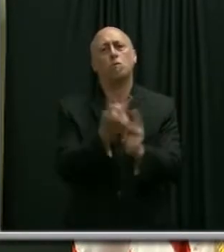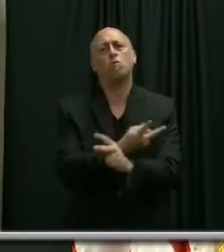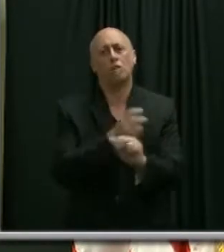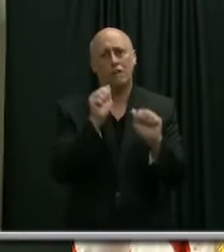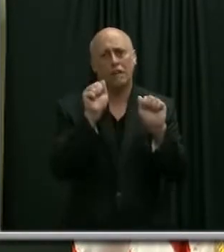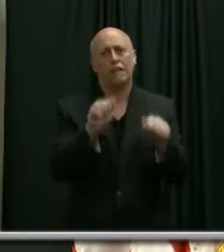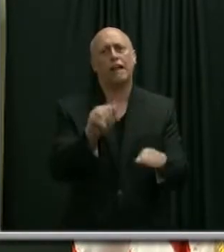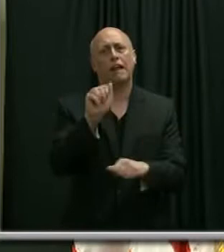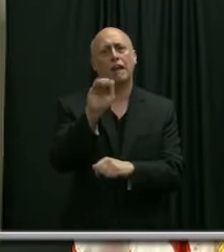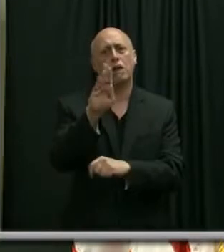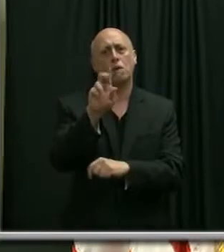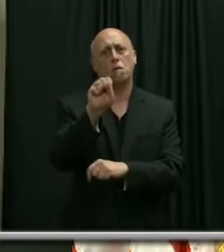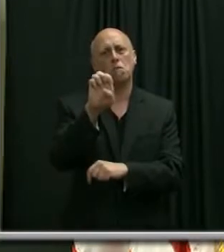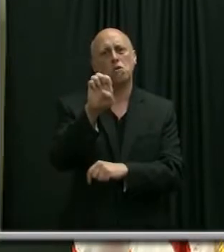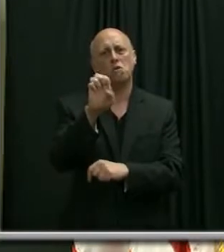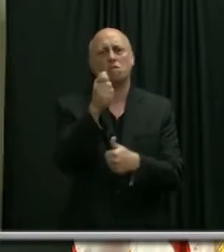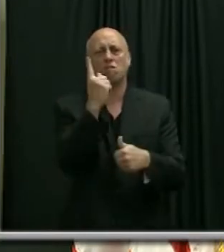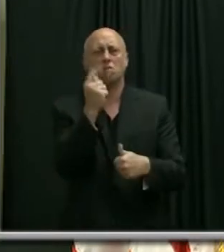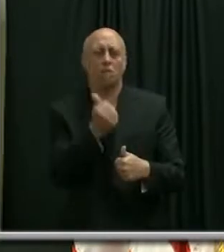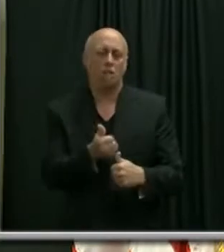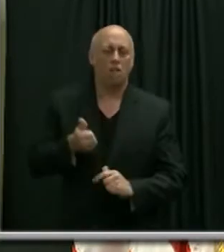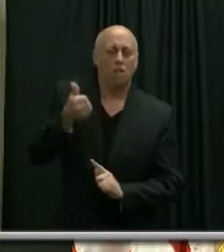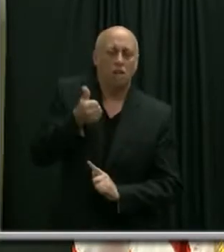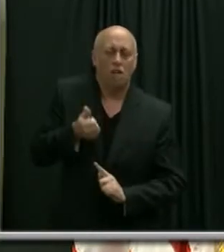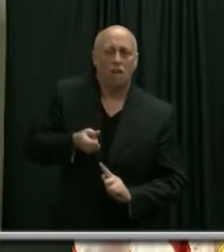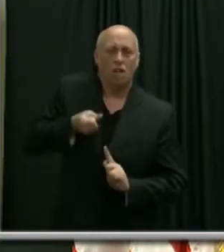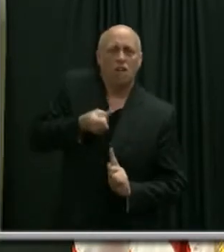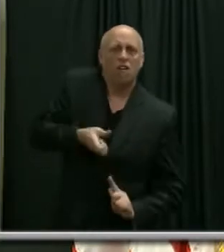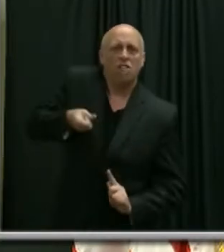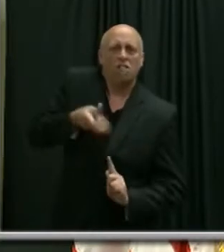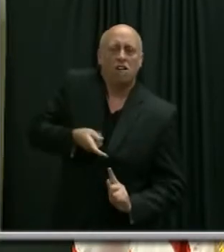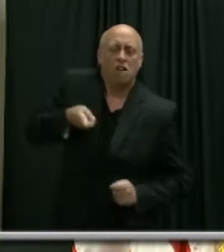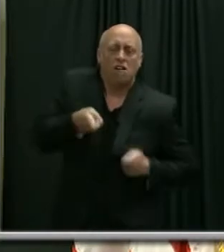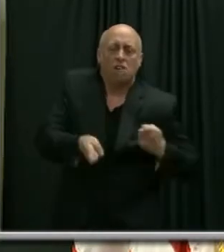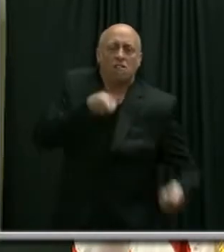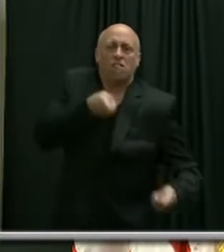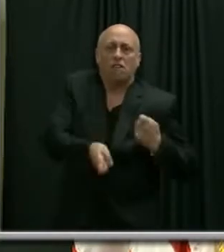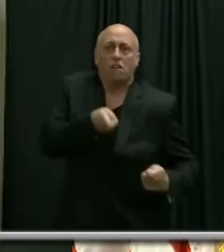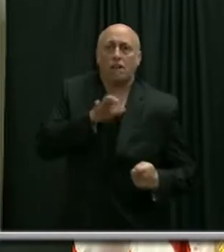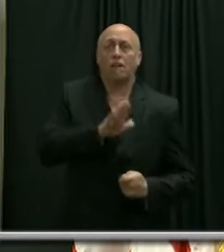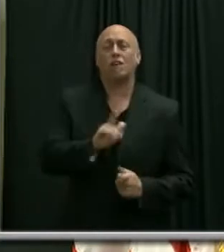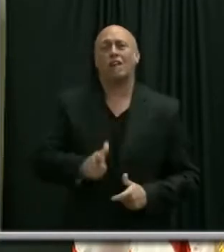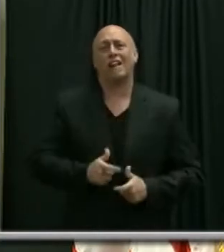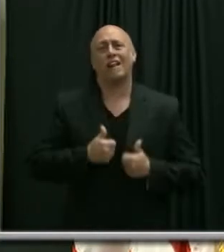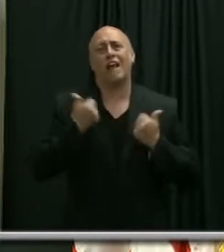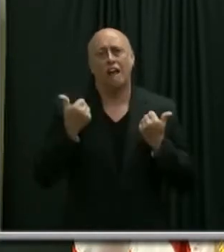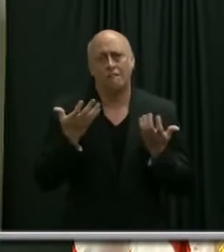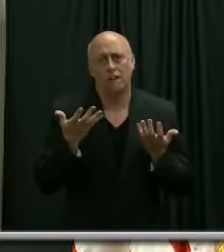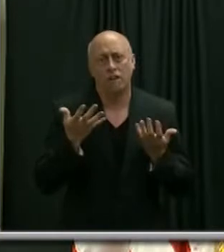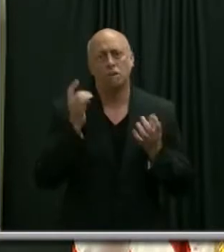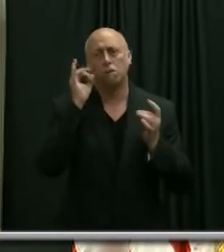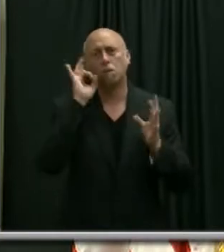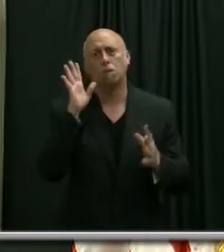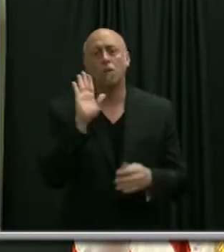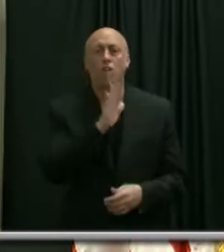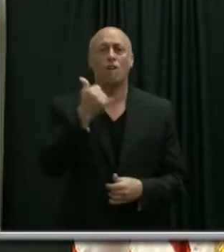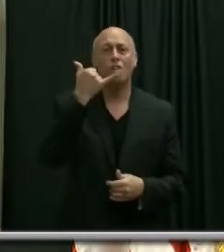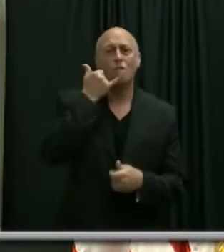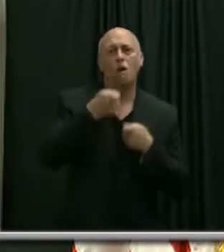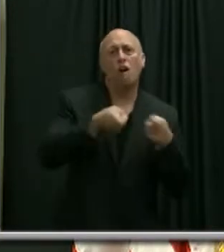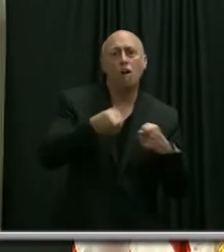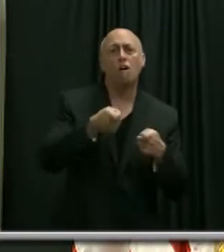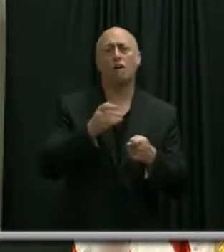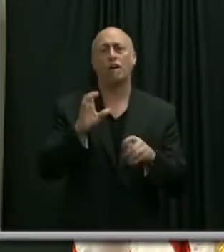for abusers to dominate every aspect of that victim's life, including phone,